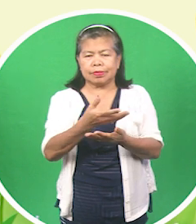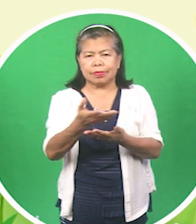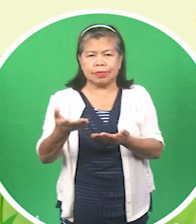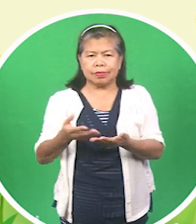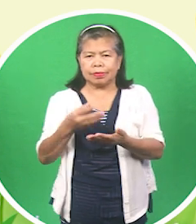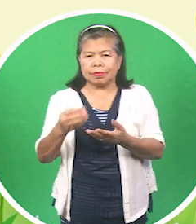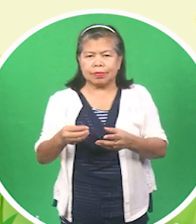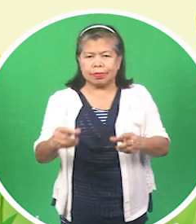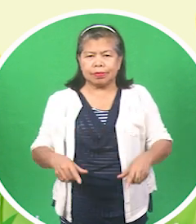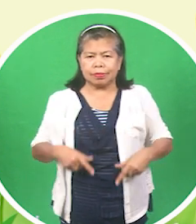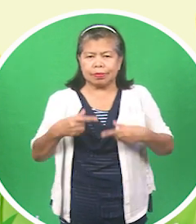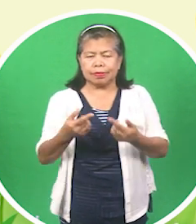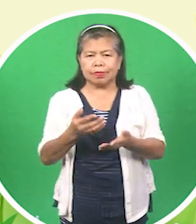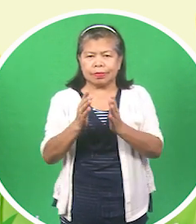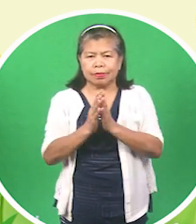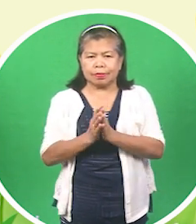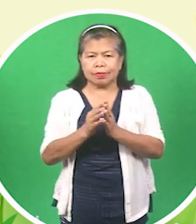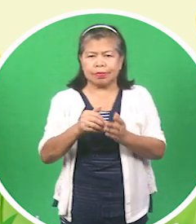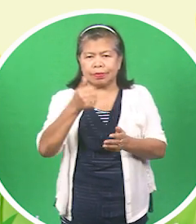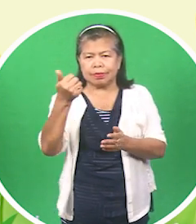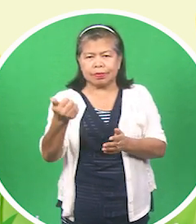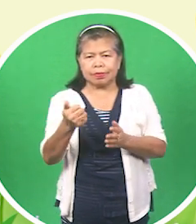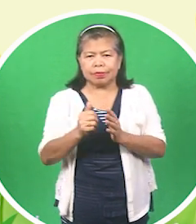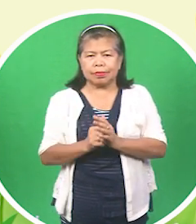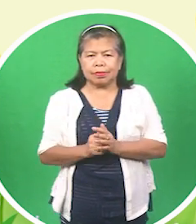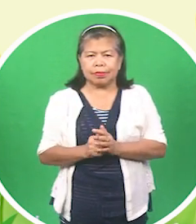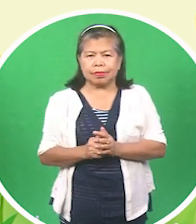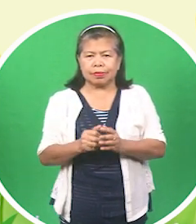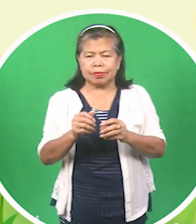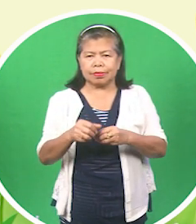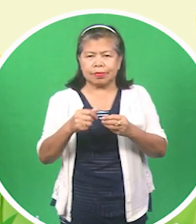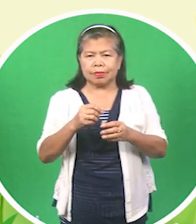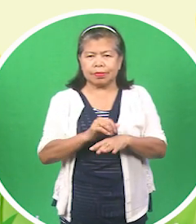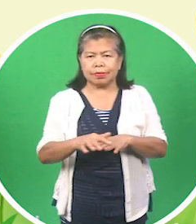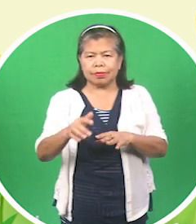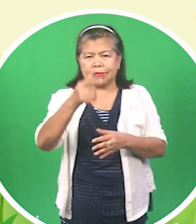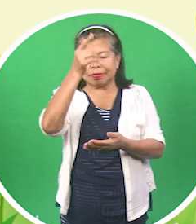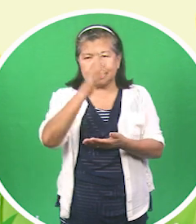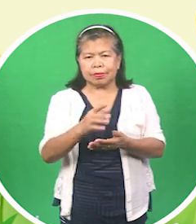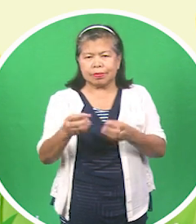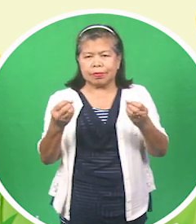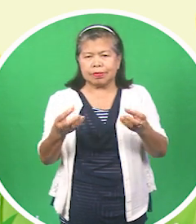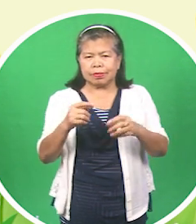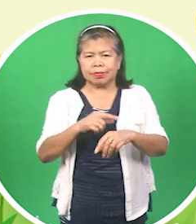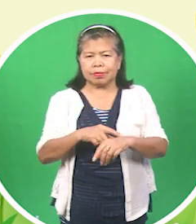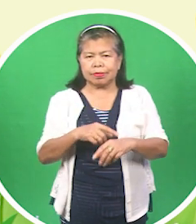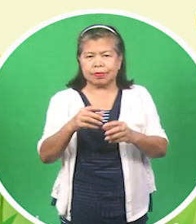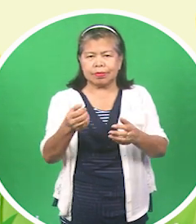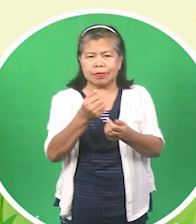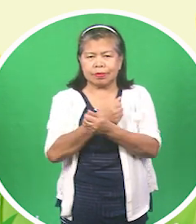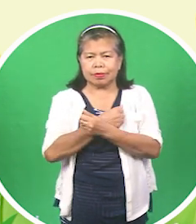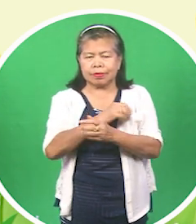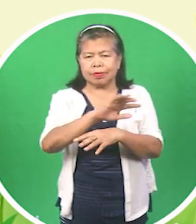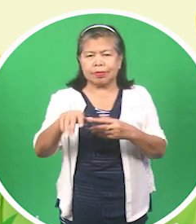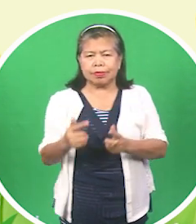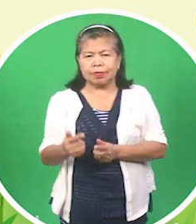and when we do things that hurt ourselves and others. We can thank God anytime for His love and